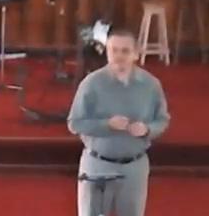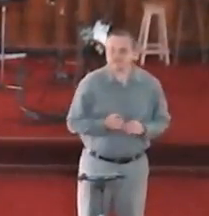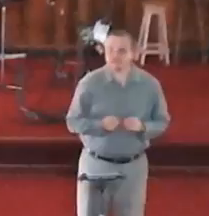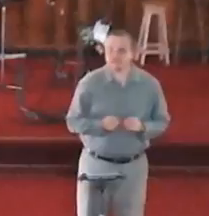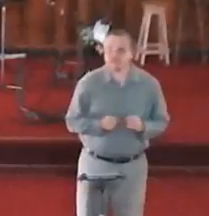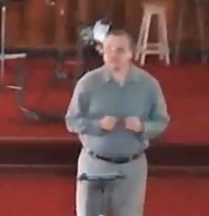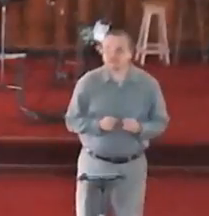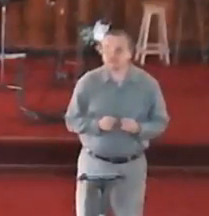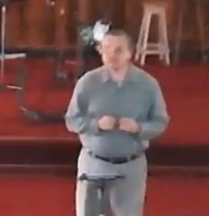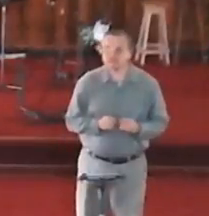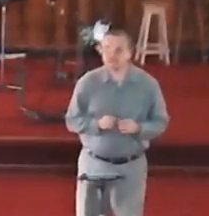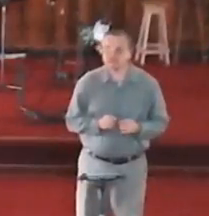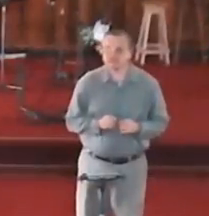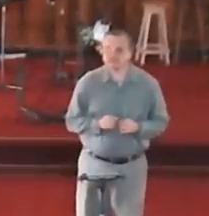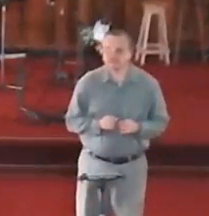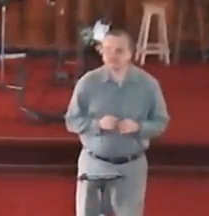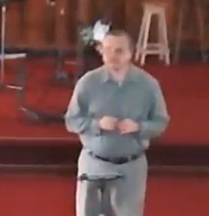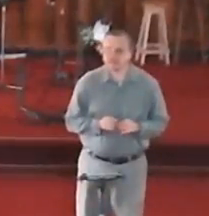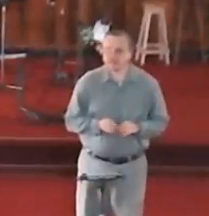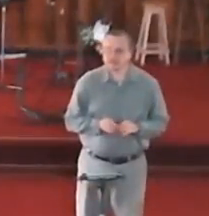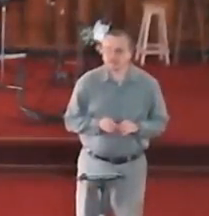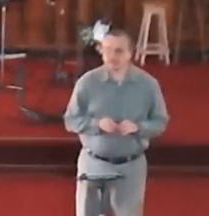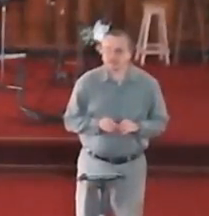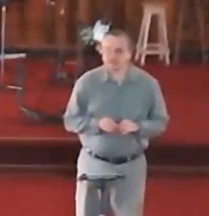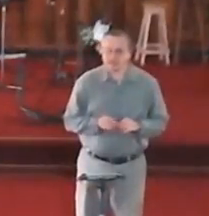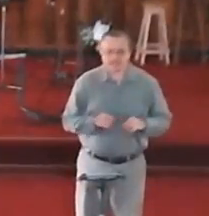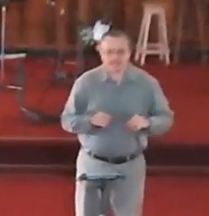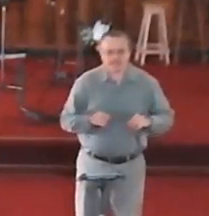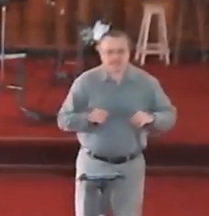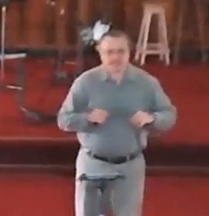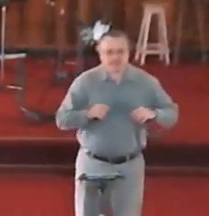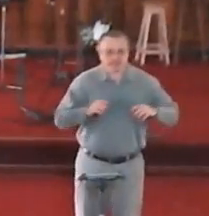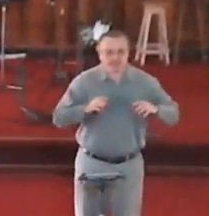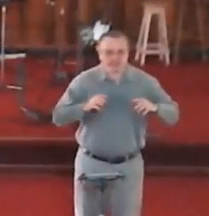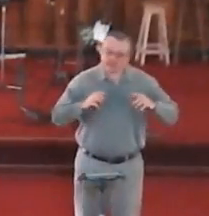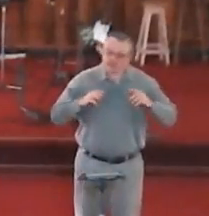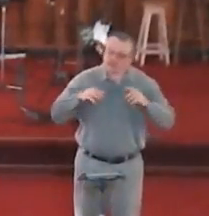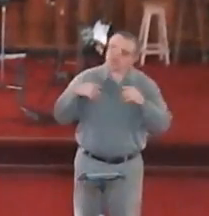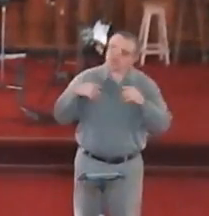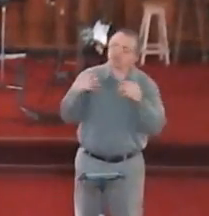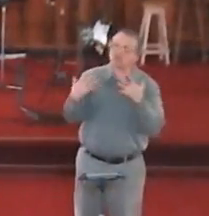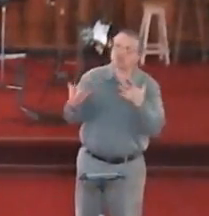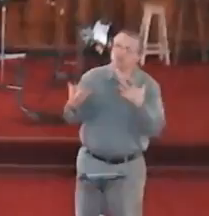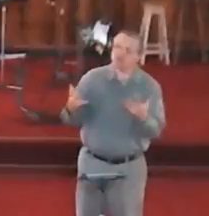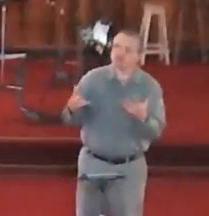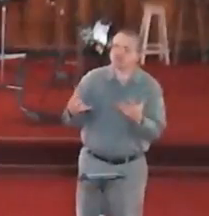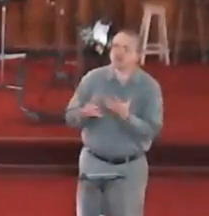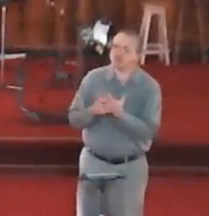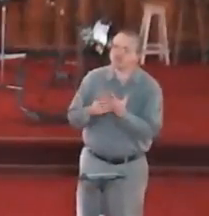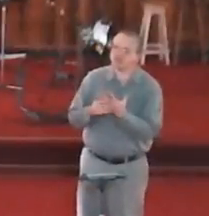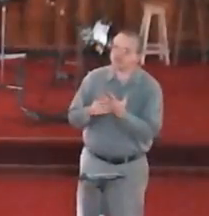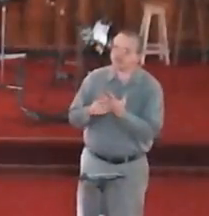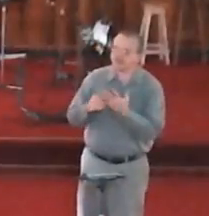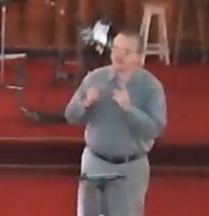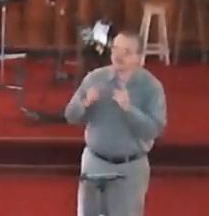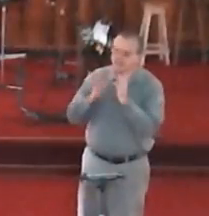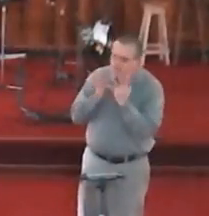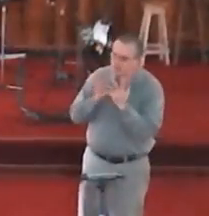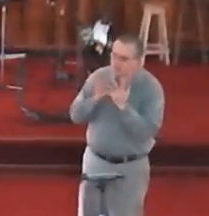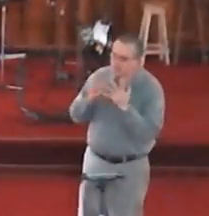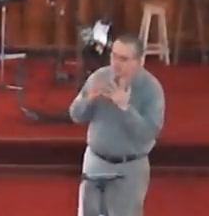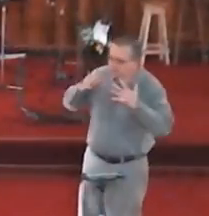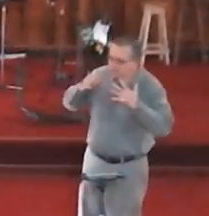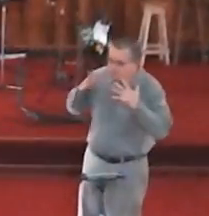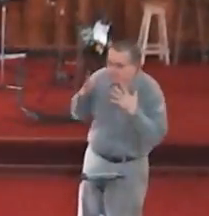the powerful words that parents can speak to their children. Y nos fuimos todos motivados a